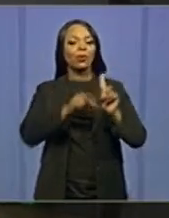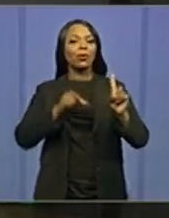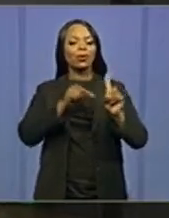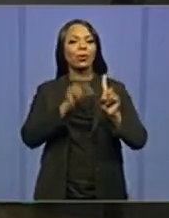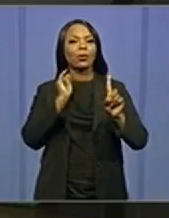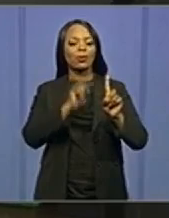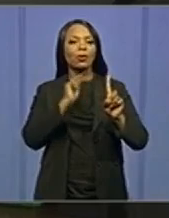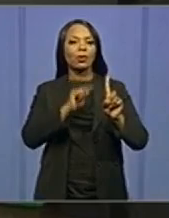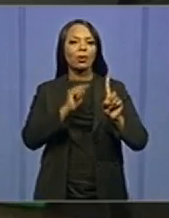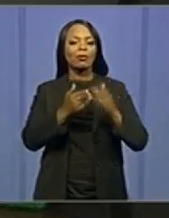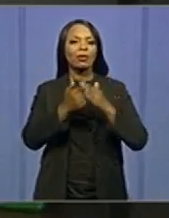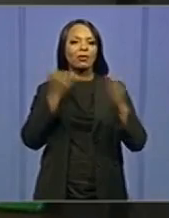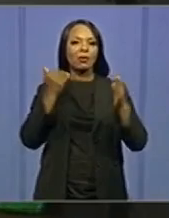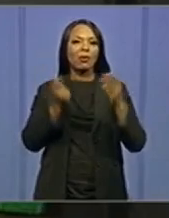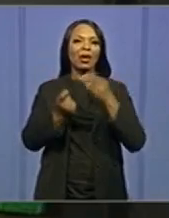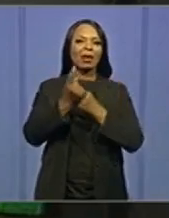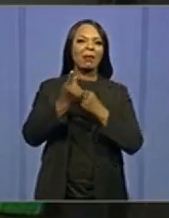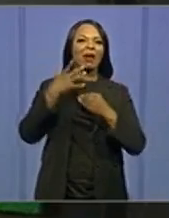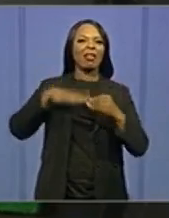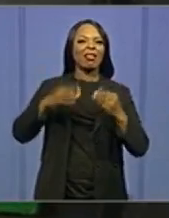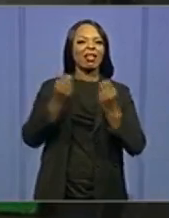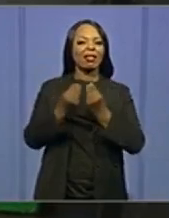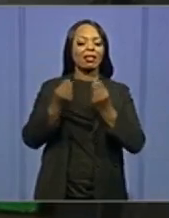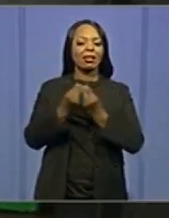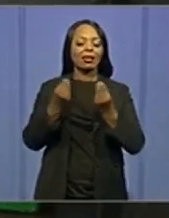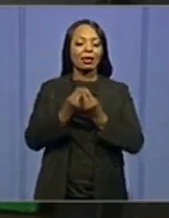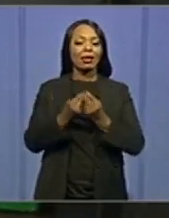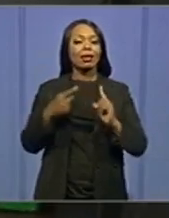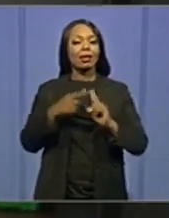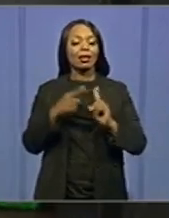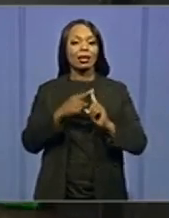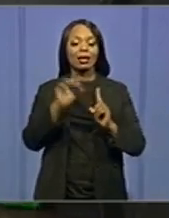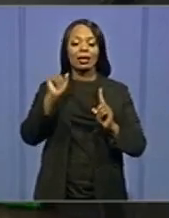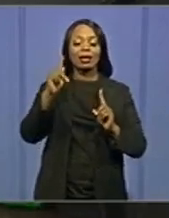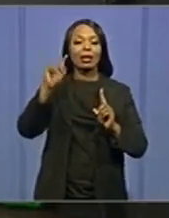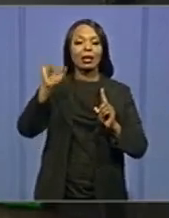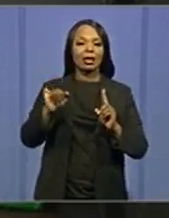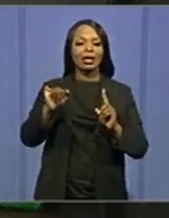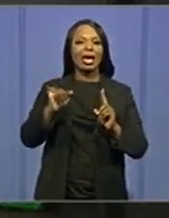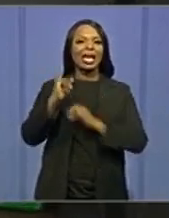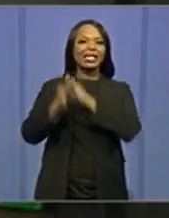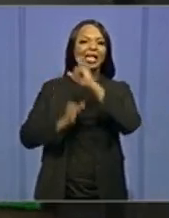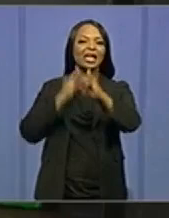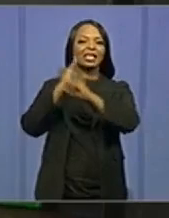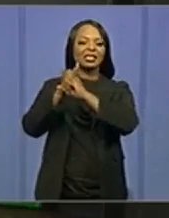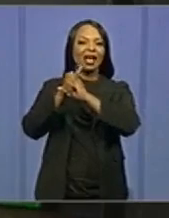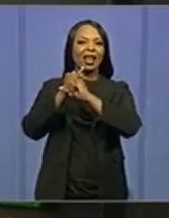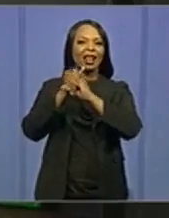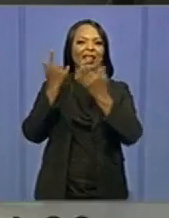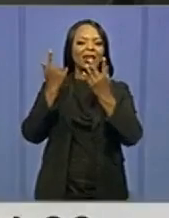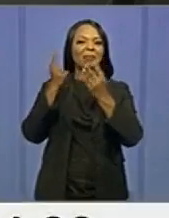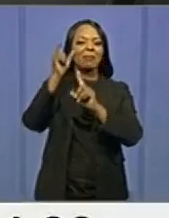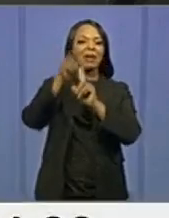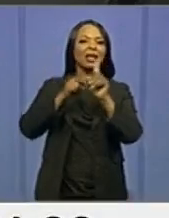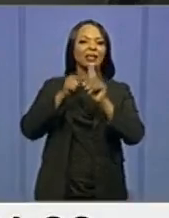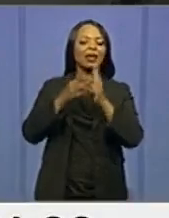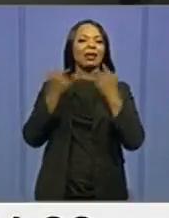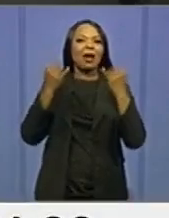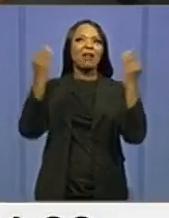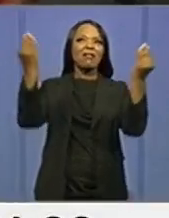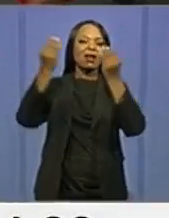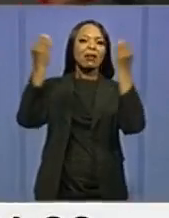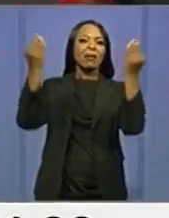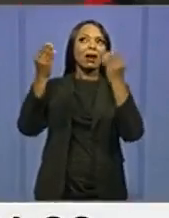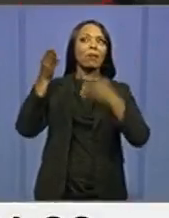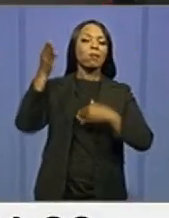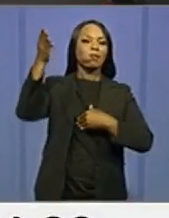Malone and people of that nature and that caliber. I'd say he's one of the international stars and bright lights that we had in SA, and having him slain in